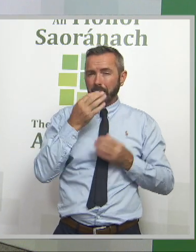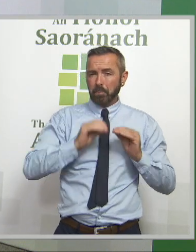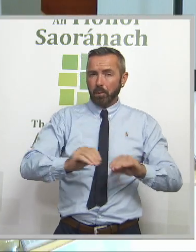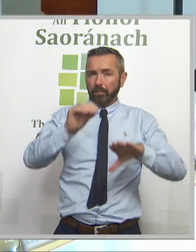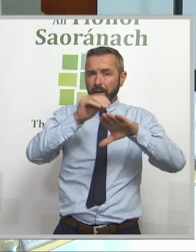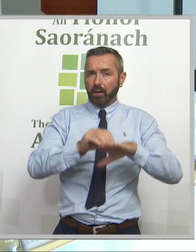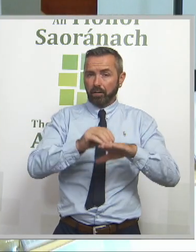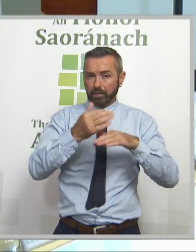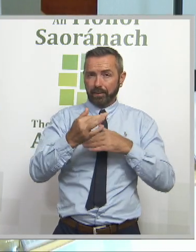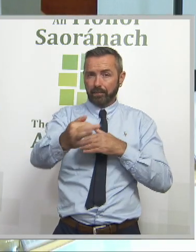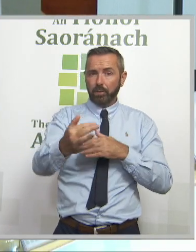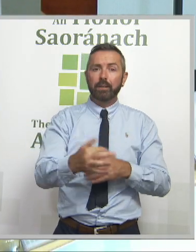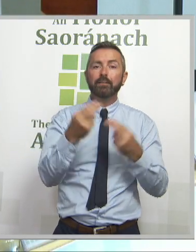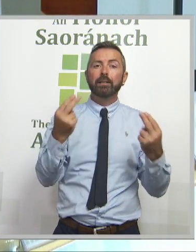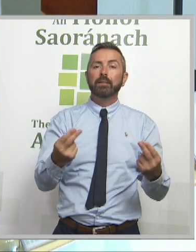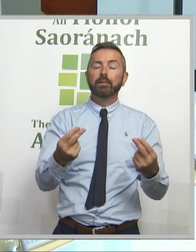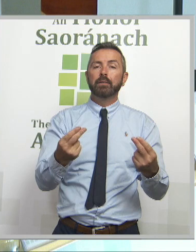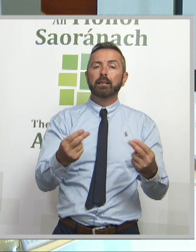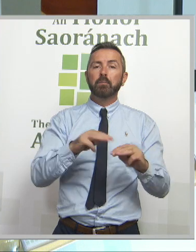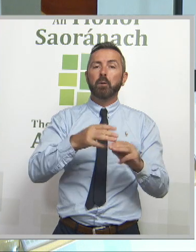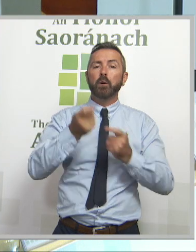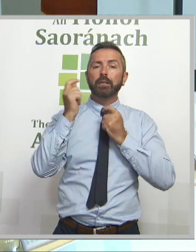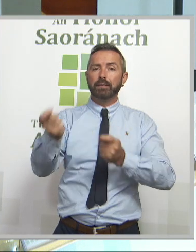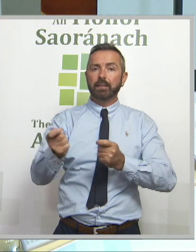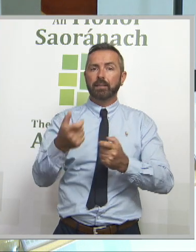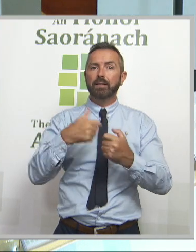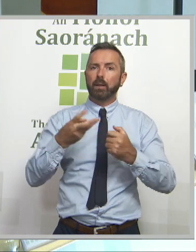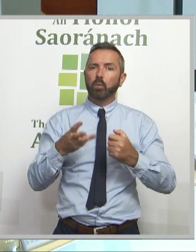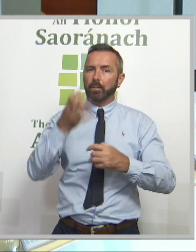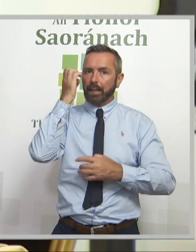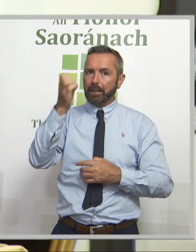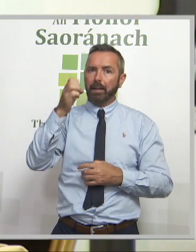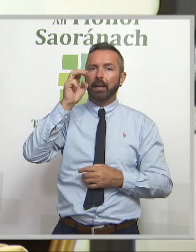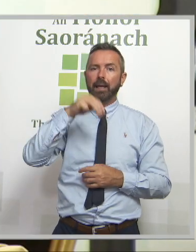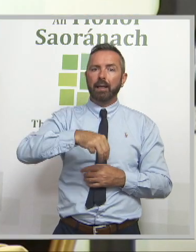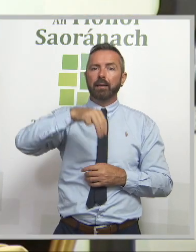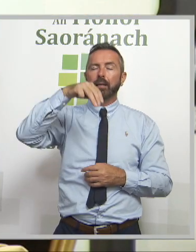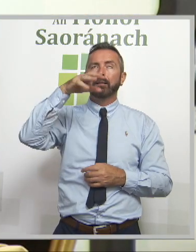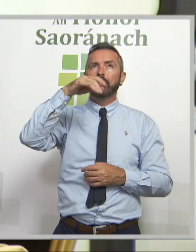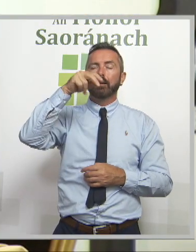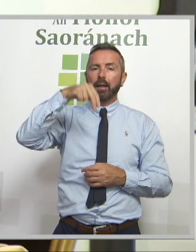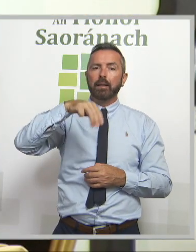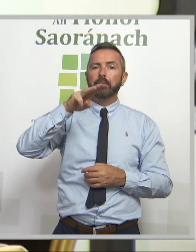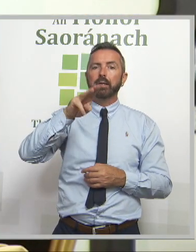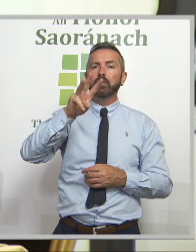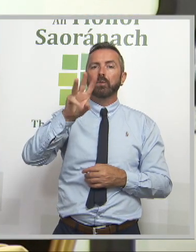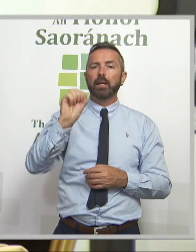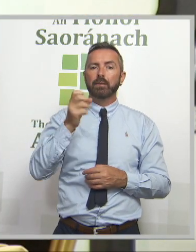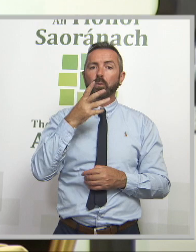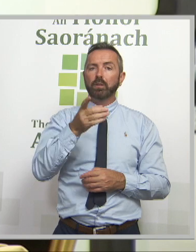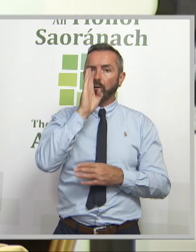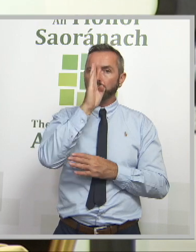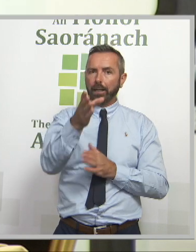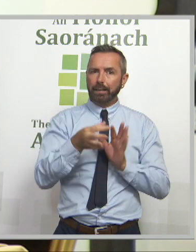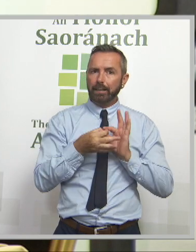if further designation is required, I think it will be expected that MPWS directly engage with the affected landowners to agree